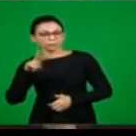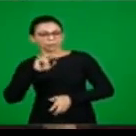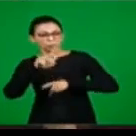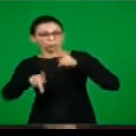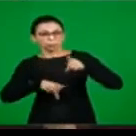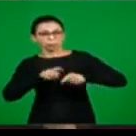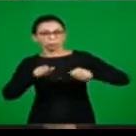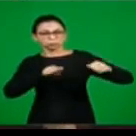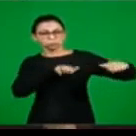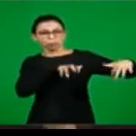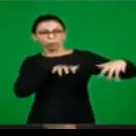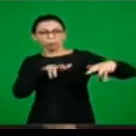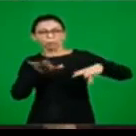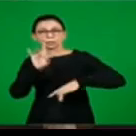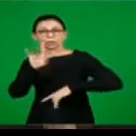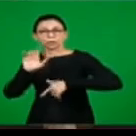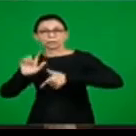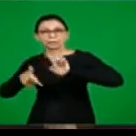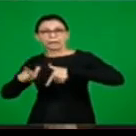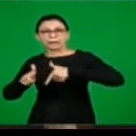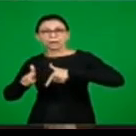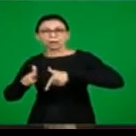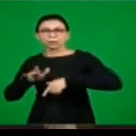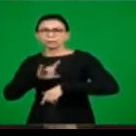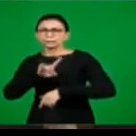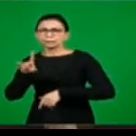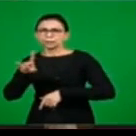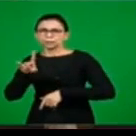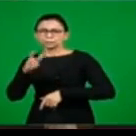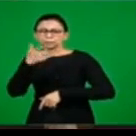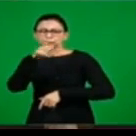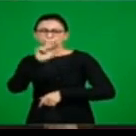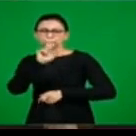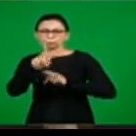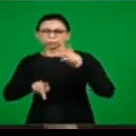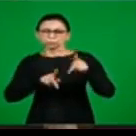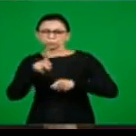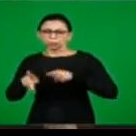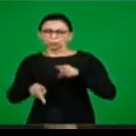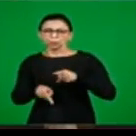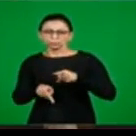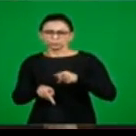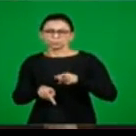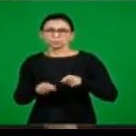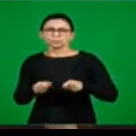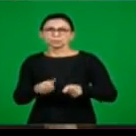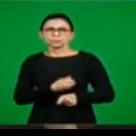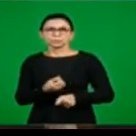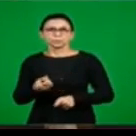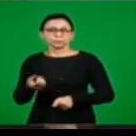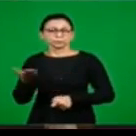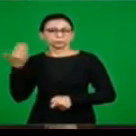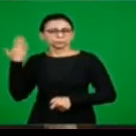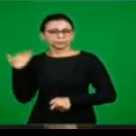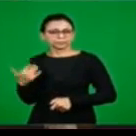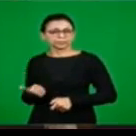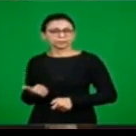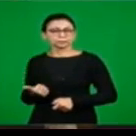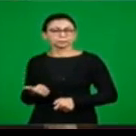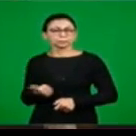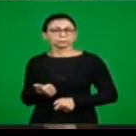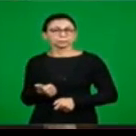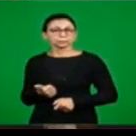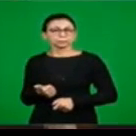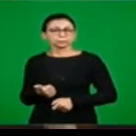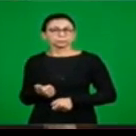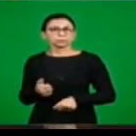No, the great crowd that will be coming, that not only those who lived before, but the ones